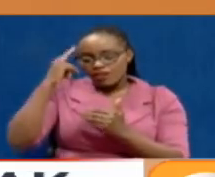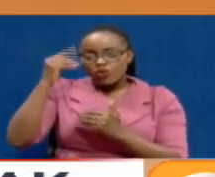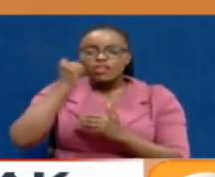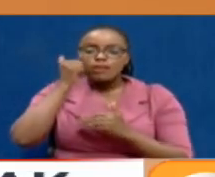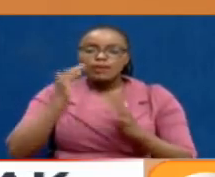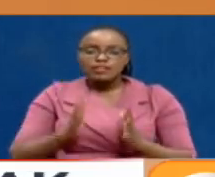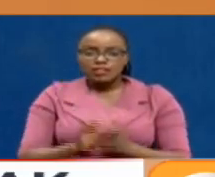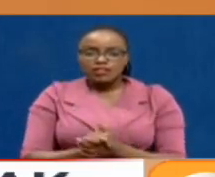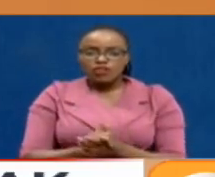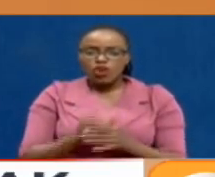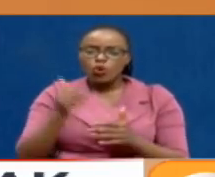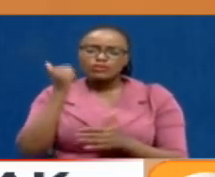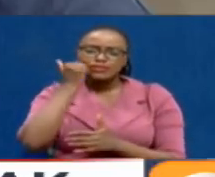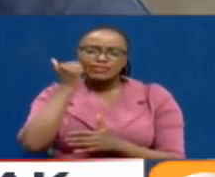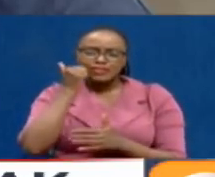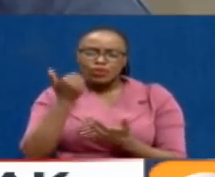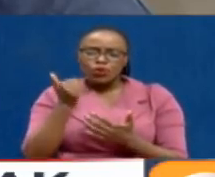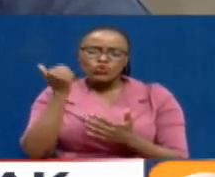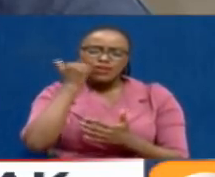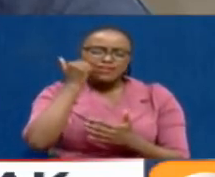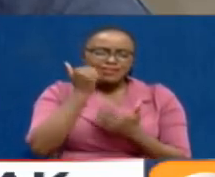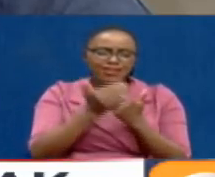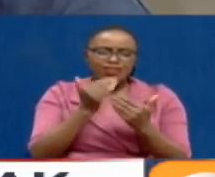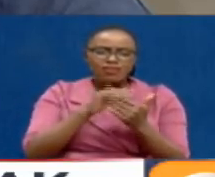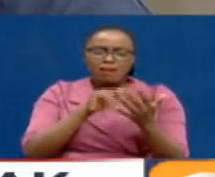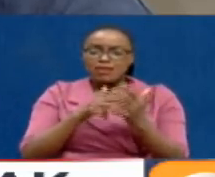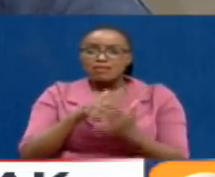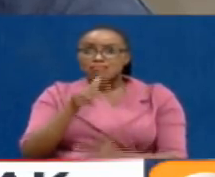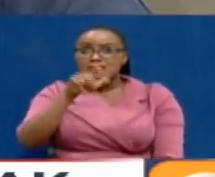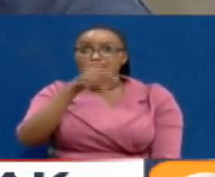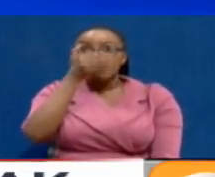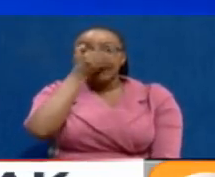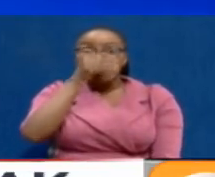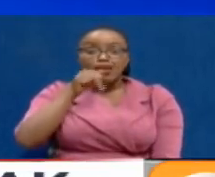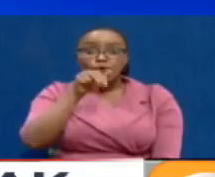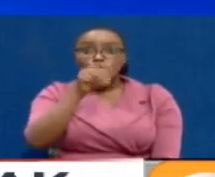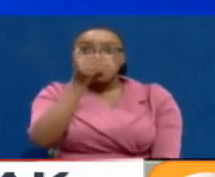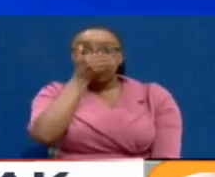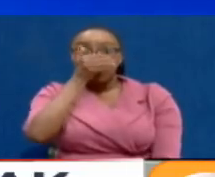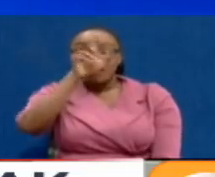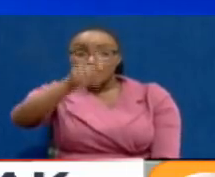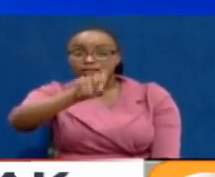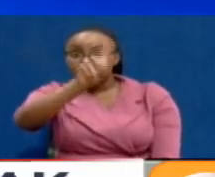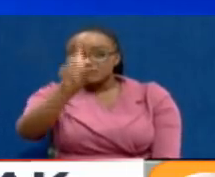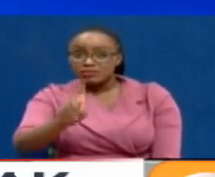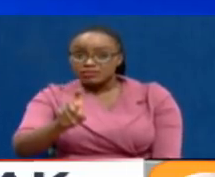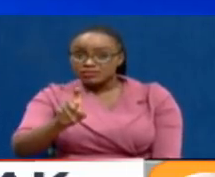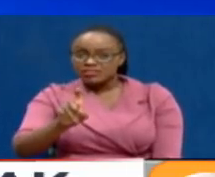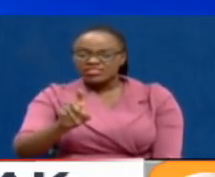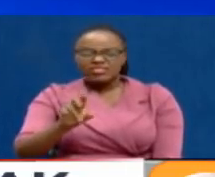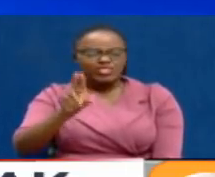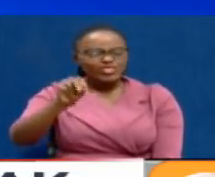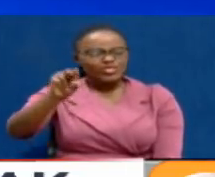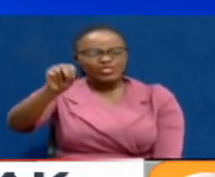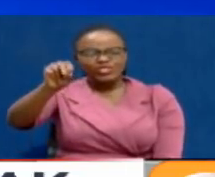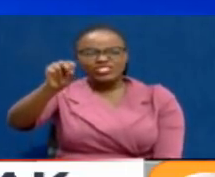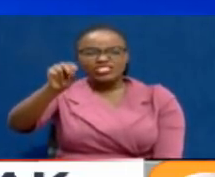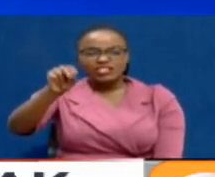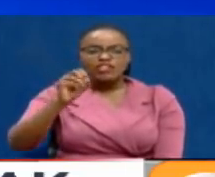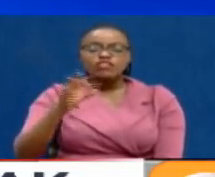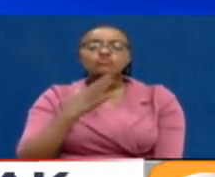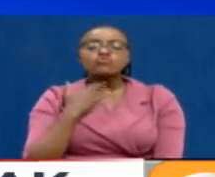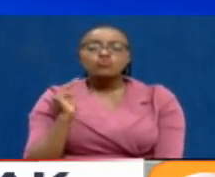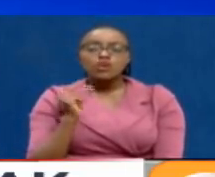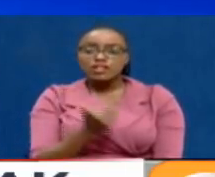So you're either sick or taking care of the sick. So you don't need to walk around with masks on the street like we see people do? No. Okay. Unless you want